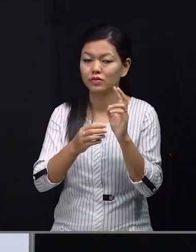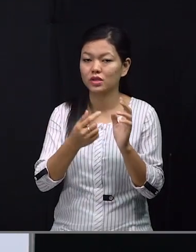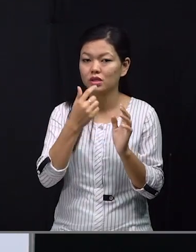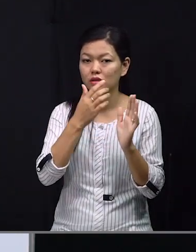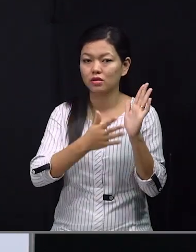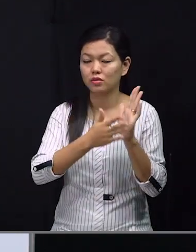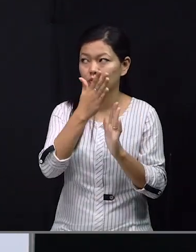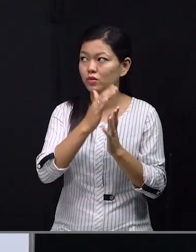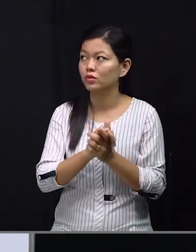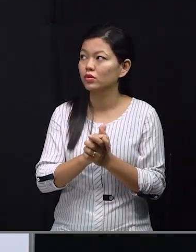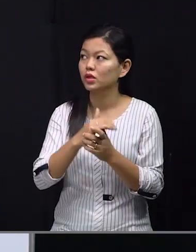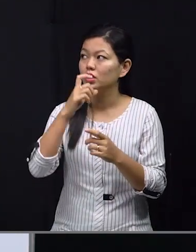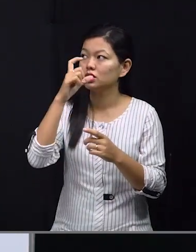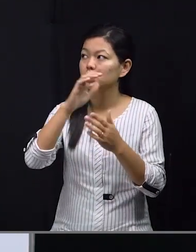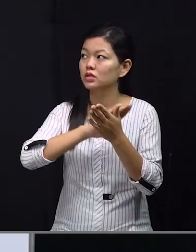and then